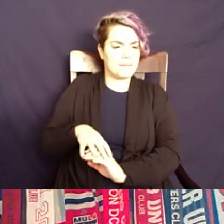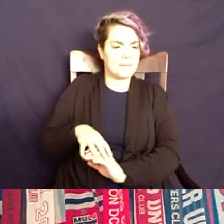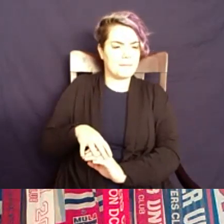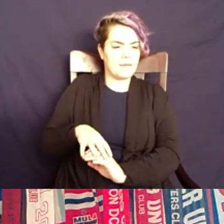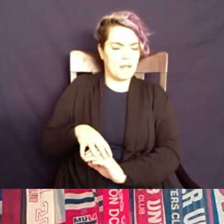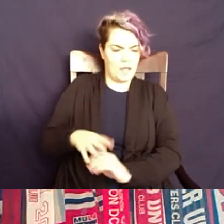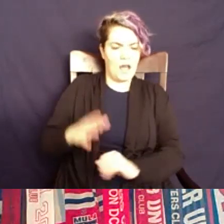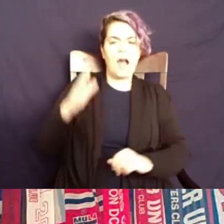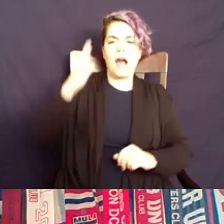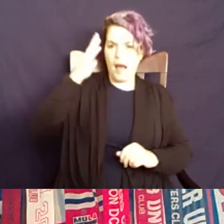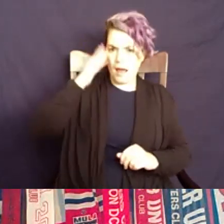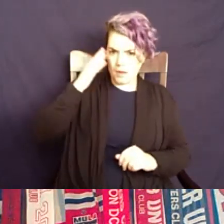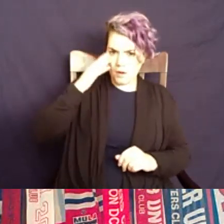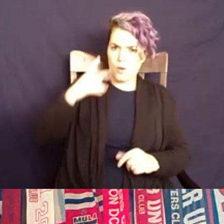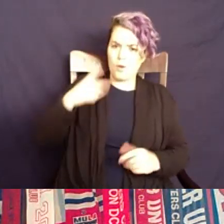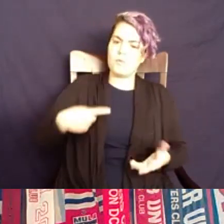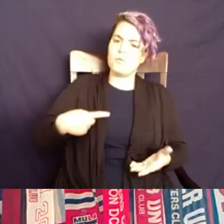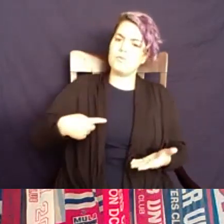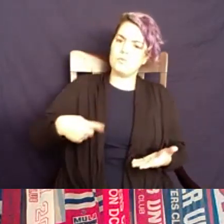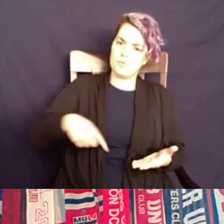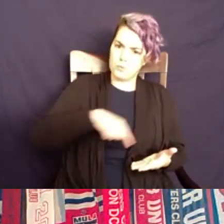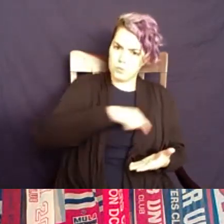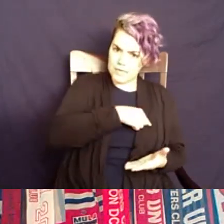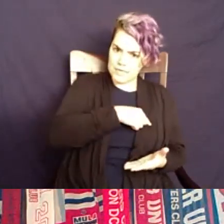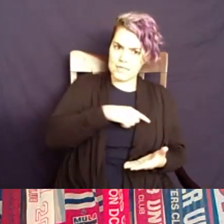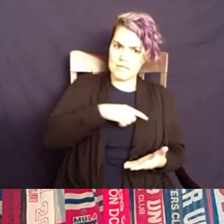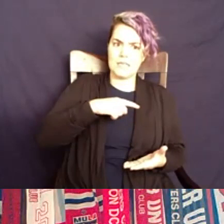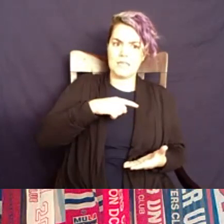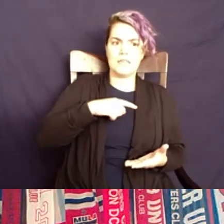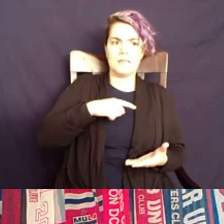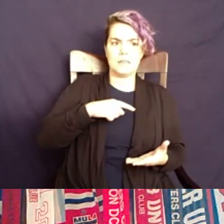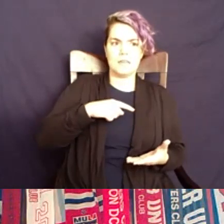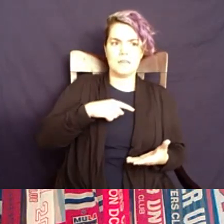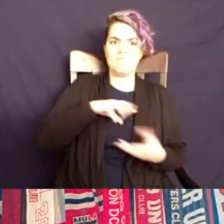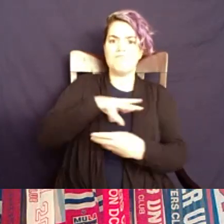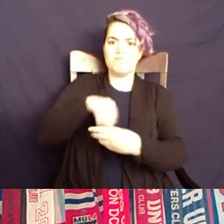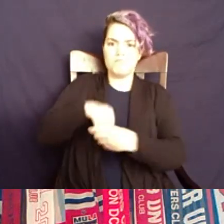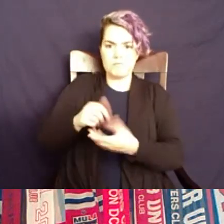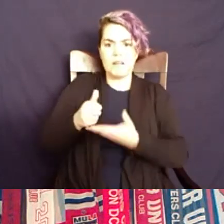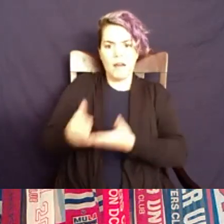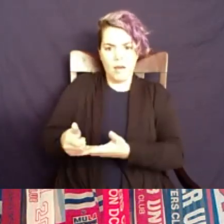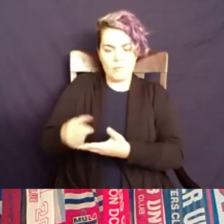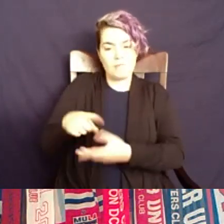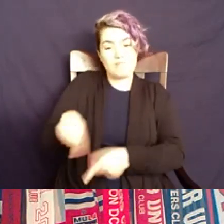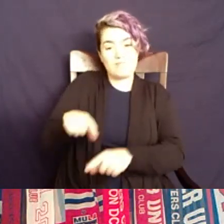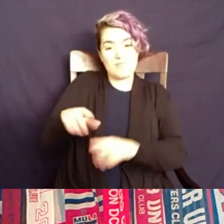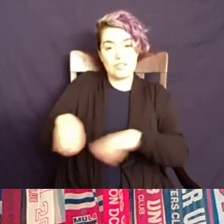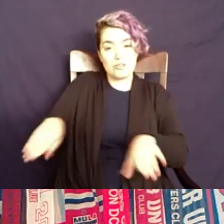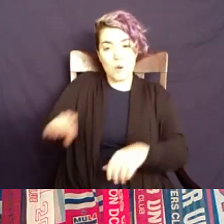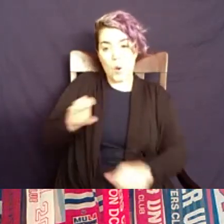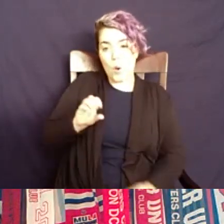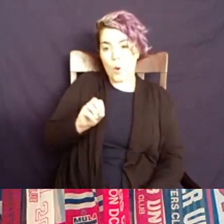in representing kids in ORR detention, kids with mental